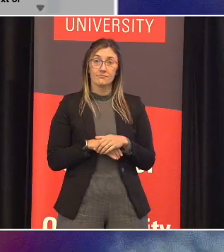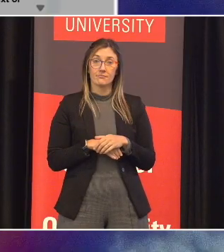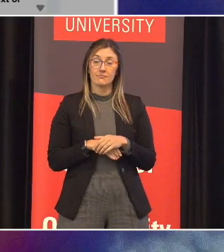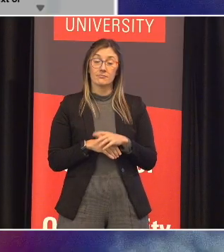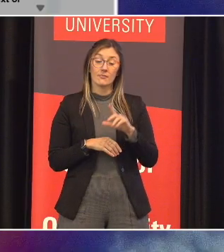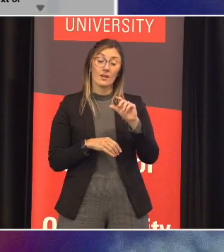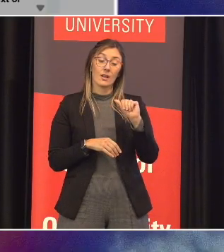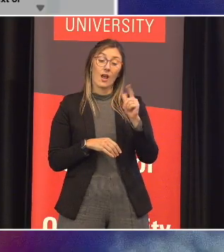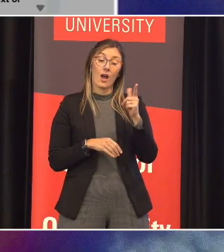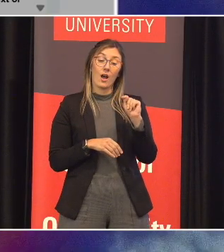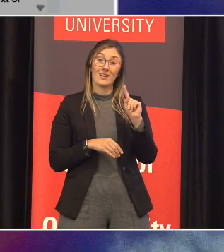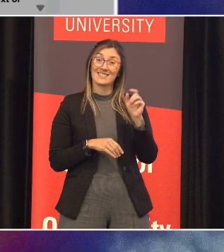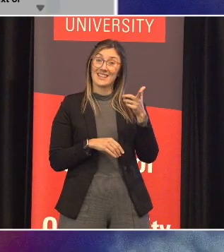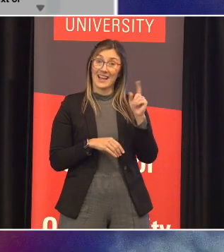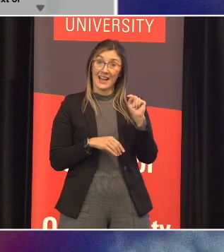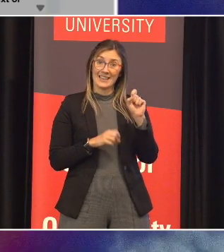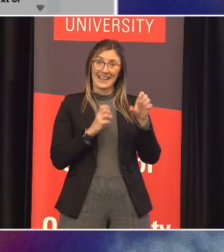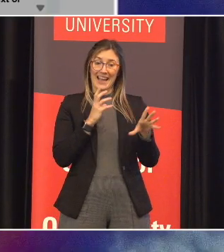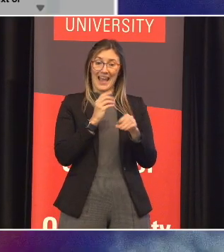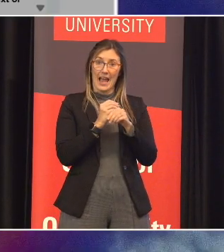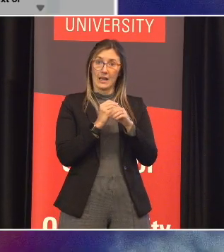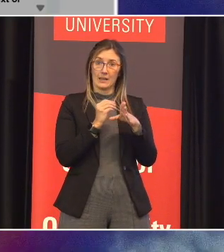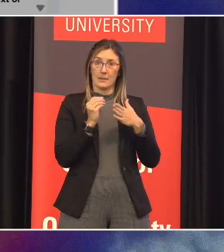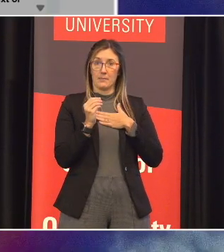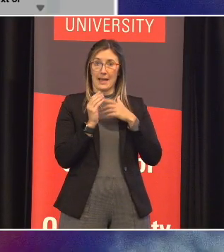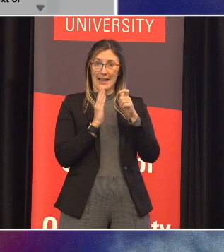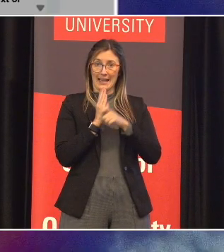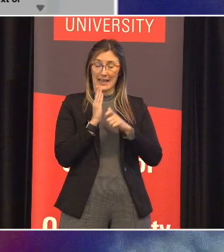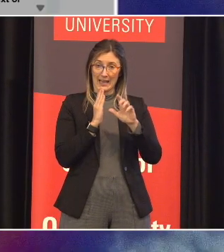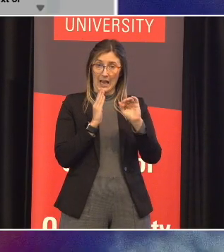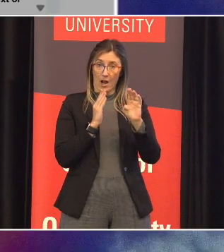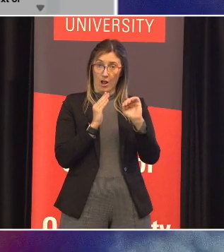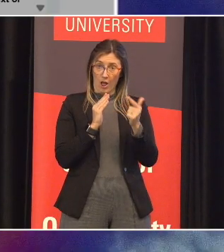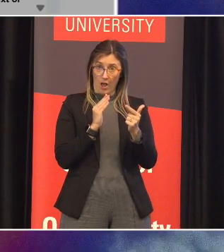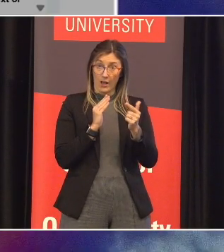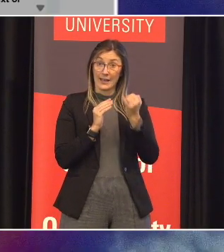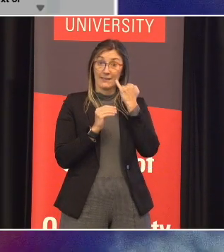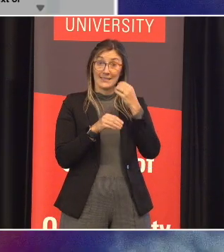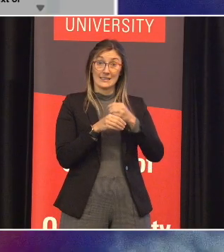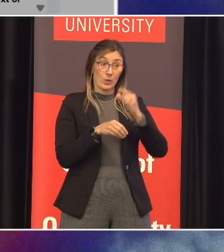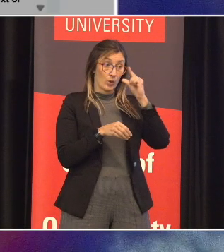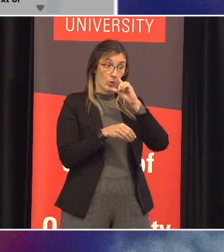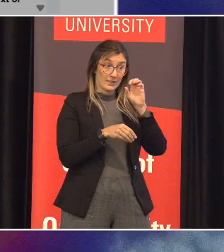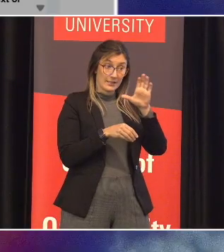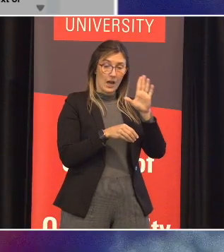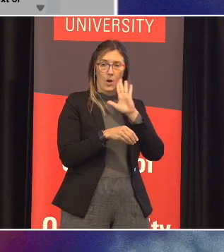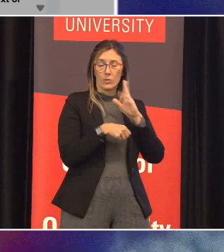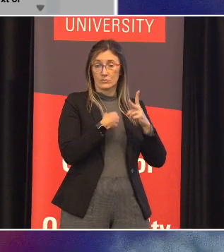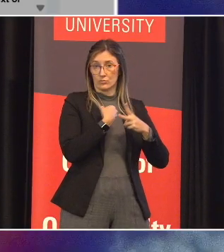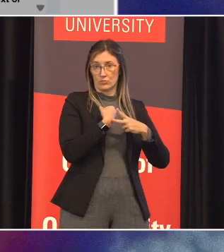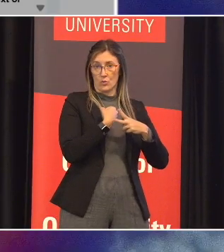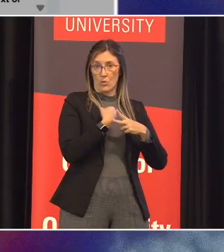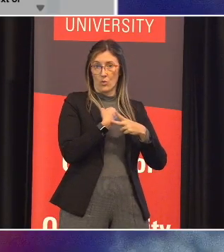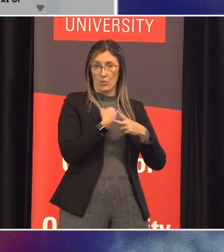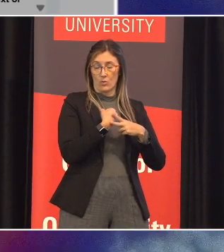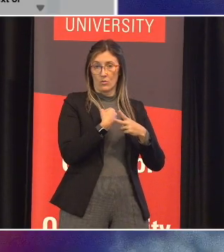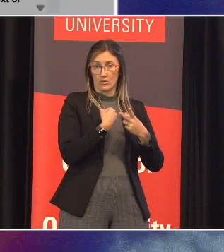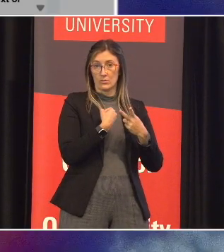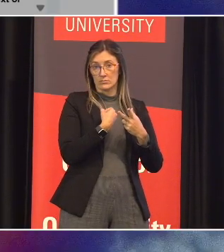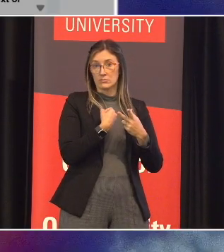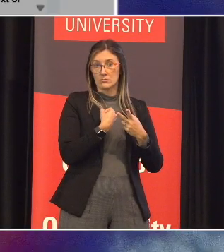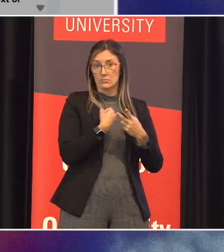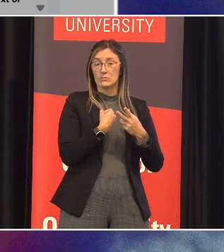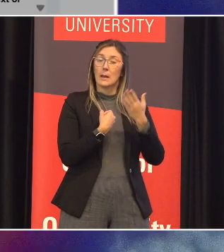catalog. So if I have this image in Google Drive, it's at least going to store it as my subject matter pertains to it today. You might